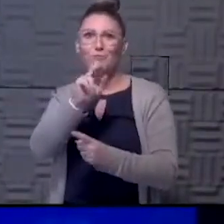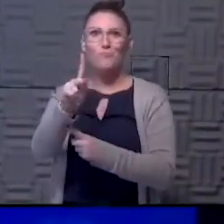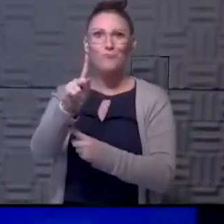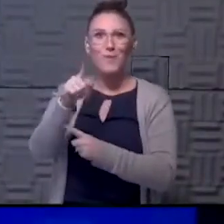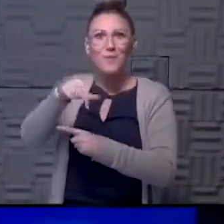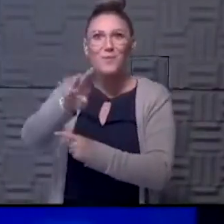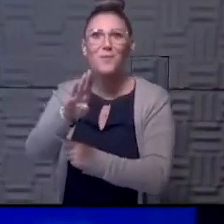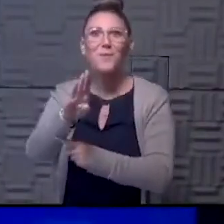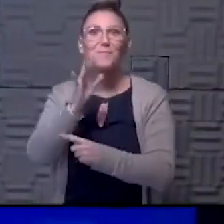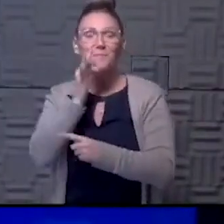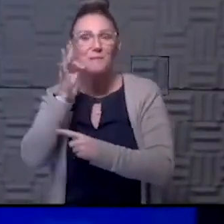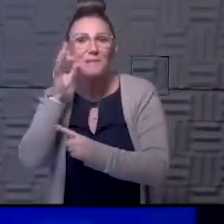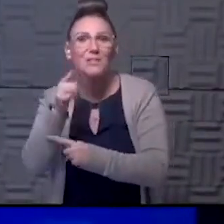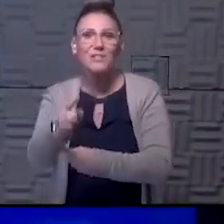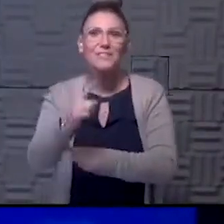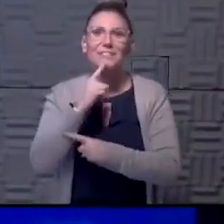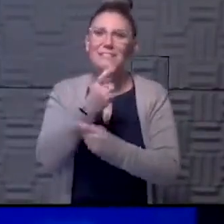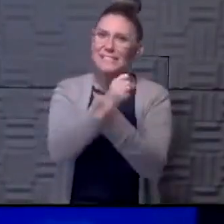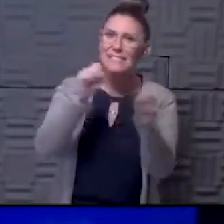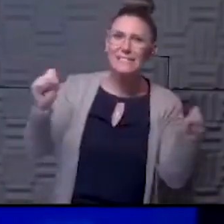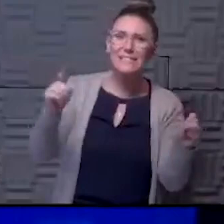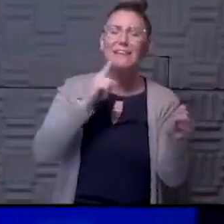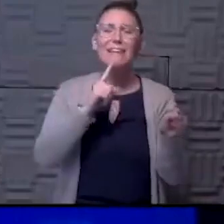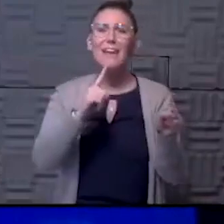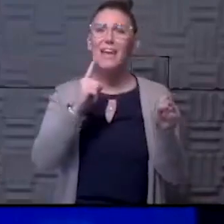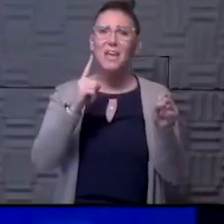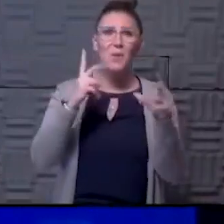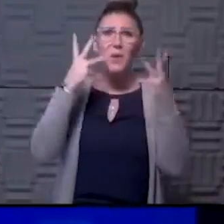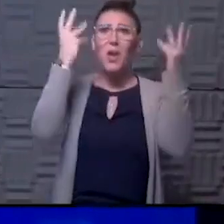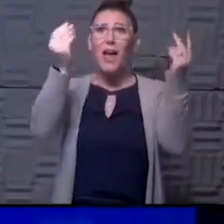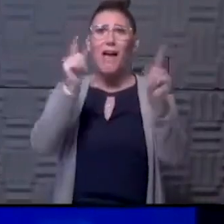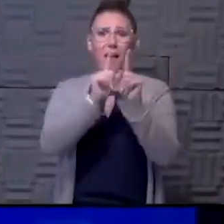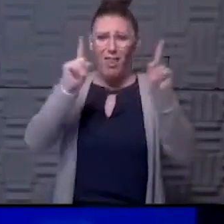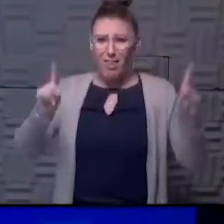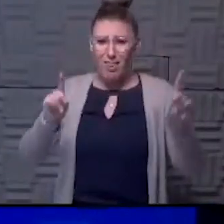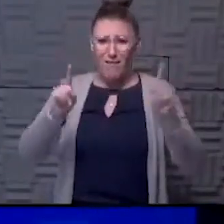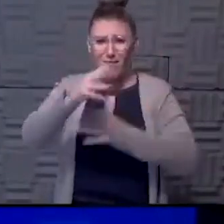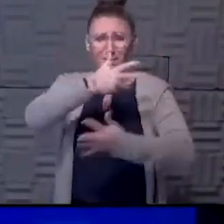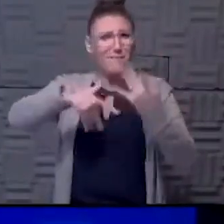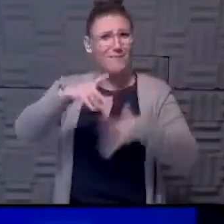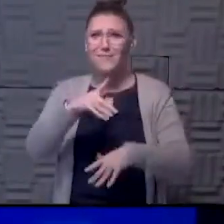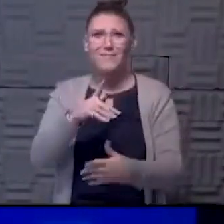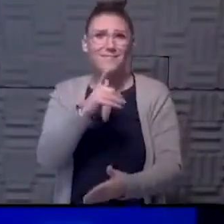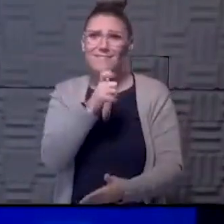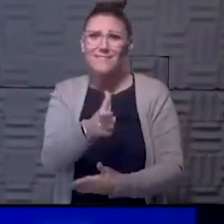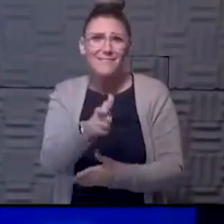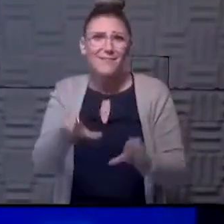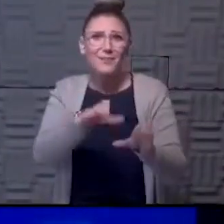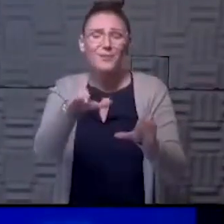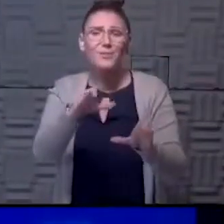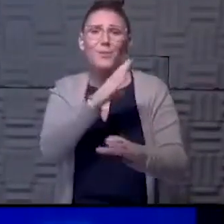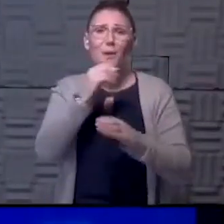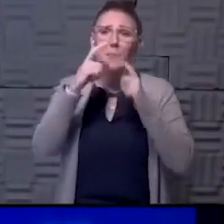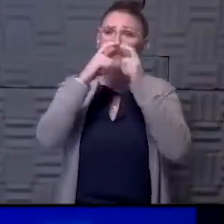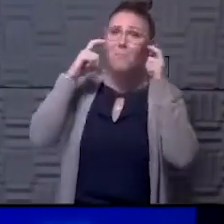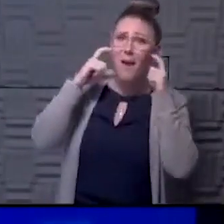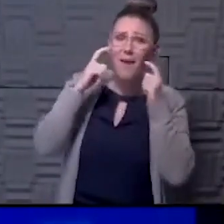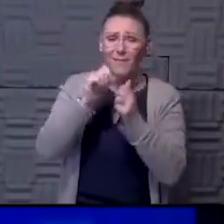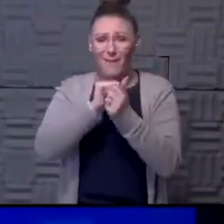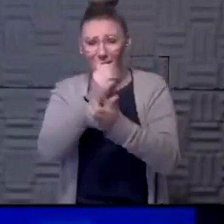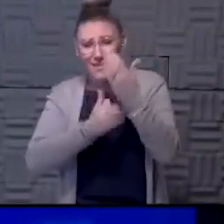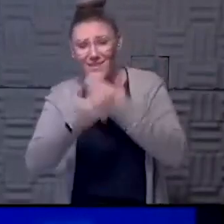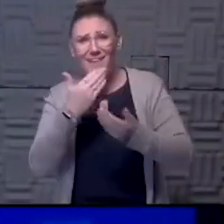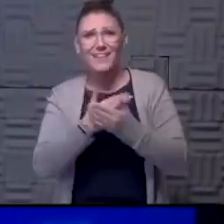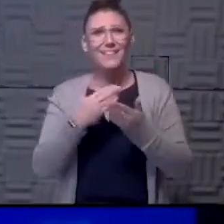go out in public. Stay in small groups. Keep your distance. Wash your hands. Cough into your elbow. Don't go out if you're sick. All those things we've been telling you, the rules of infection control